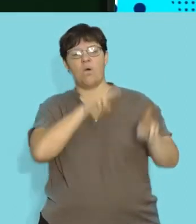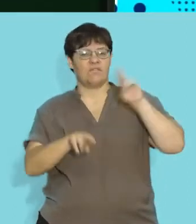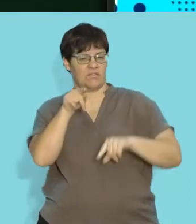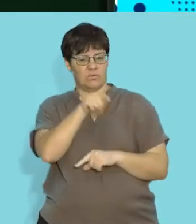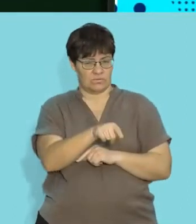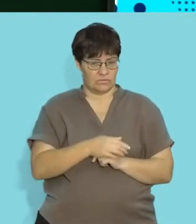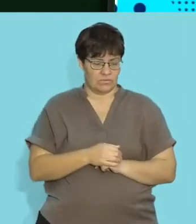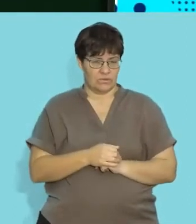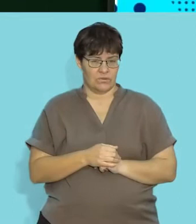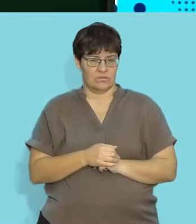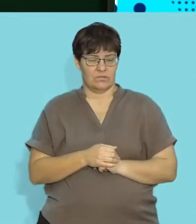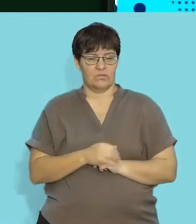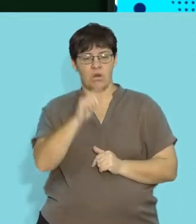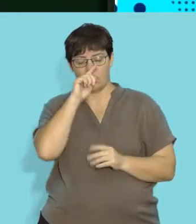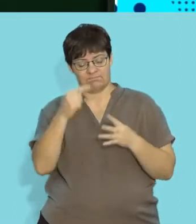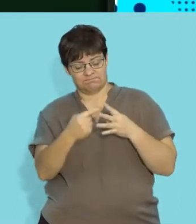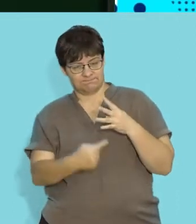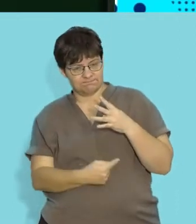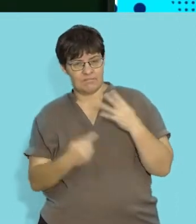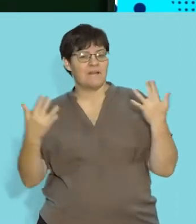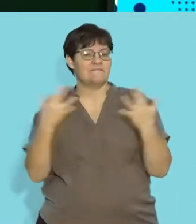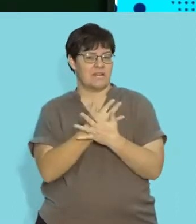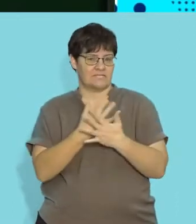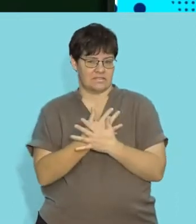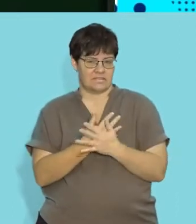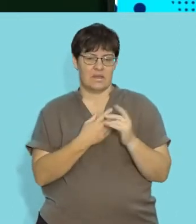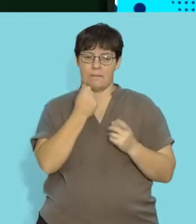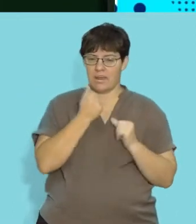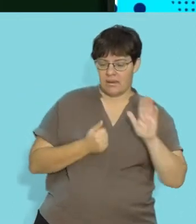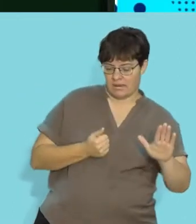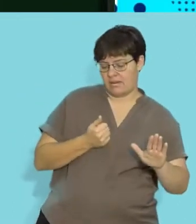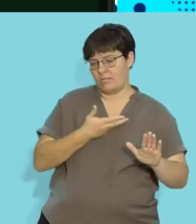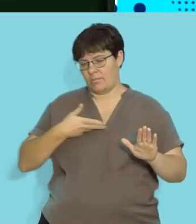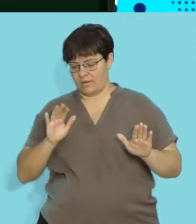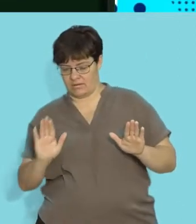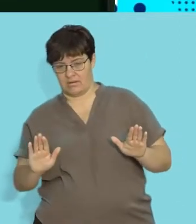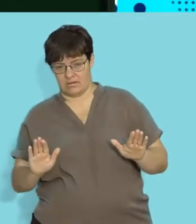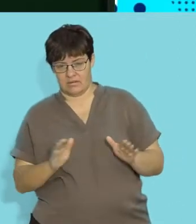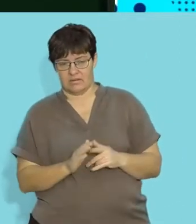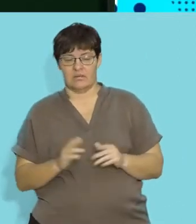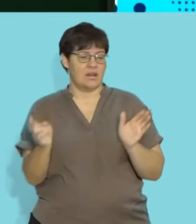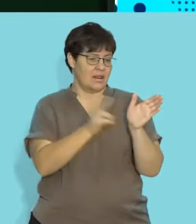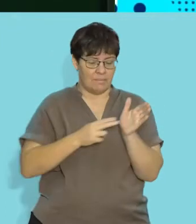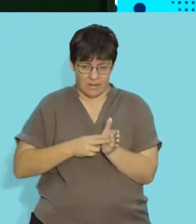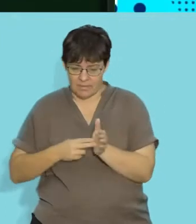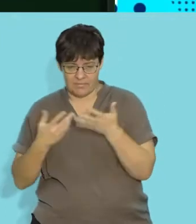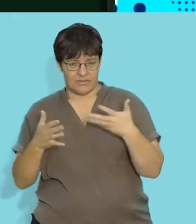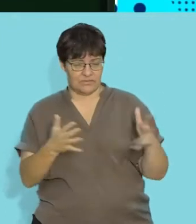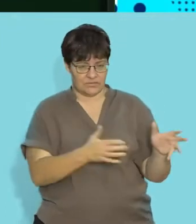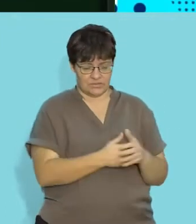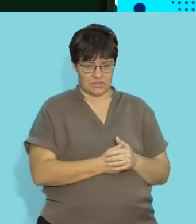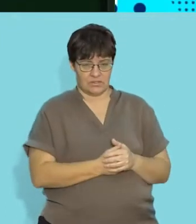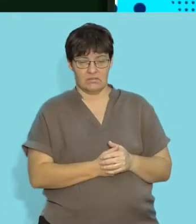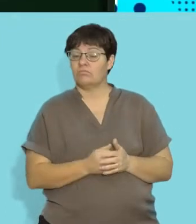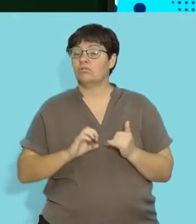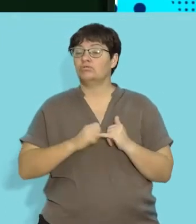section where we've looked at a quick overview of the male and female reproductive systems. We've labeled some of these parts, and